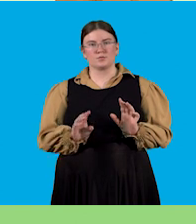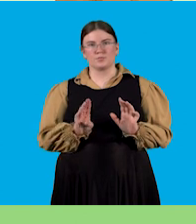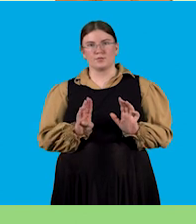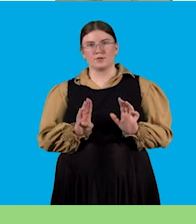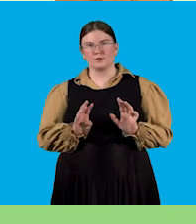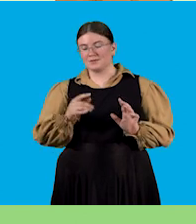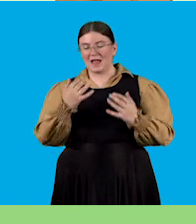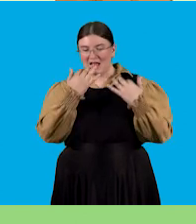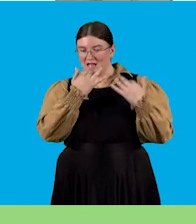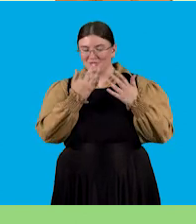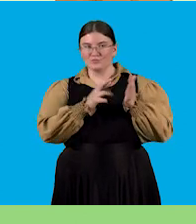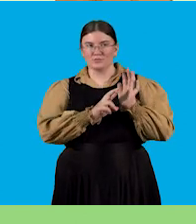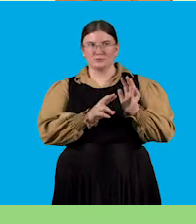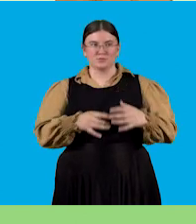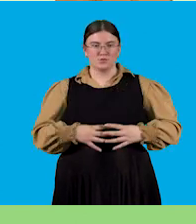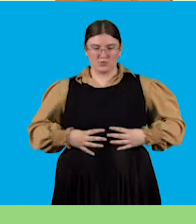ribs.